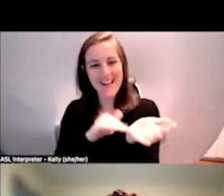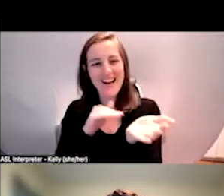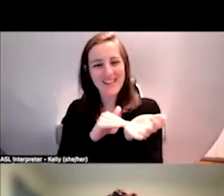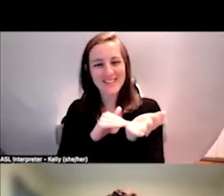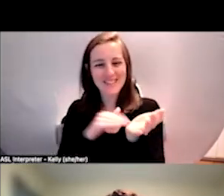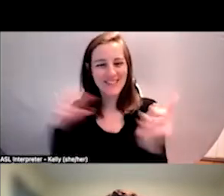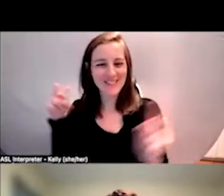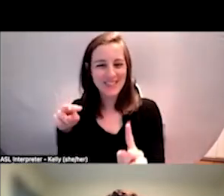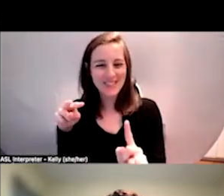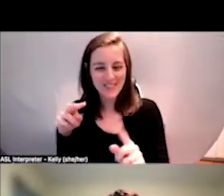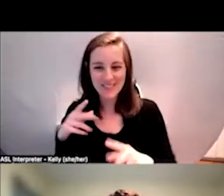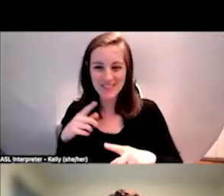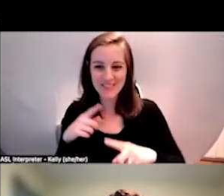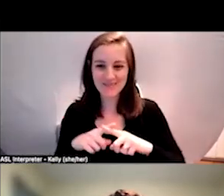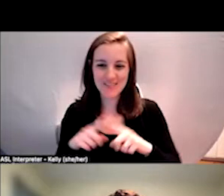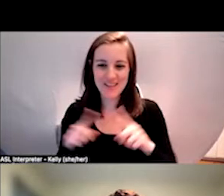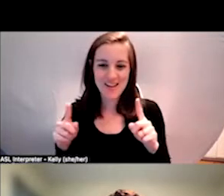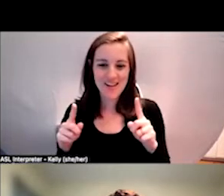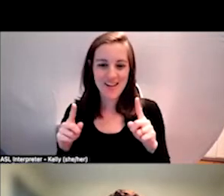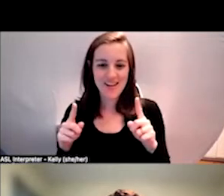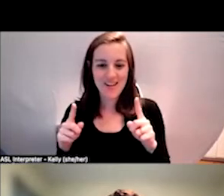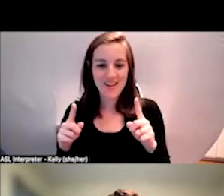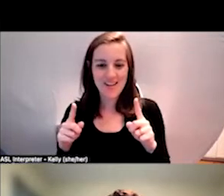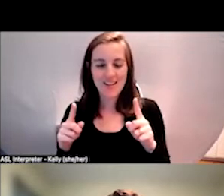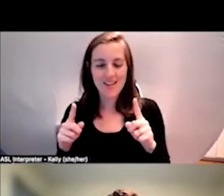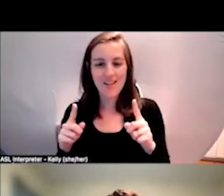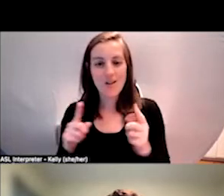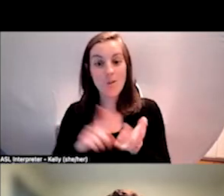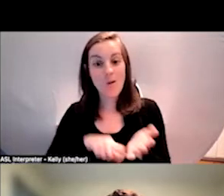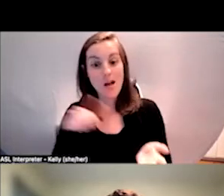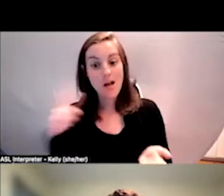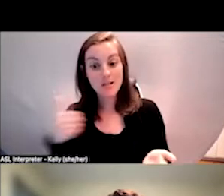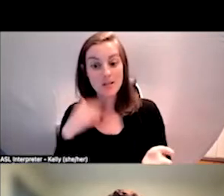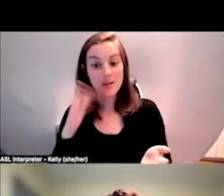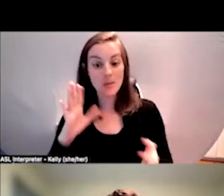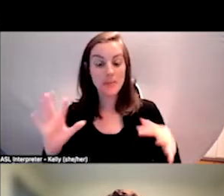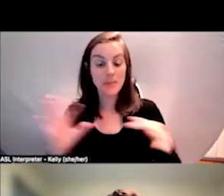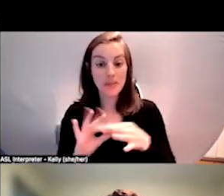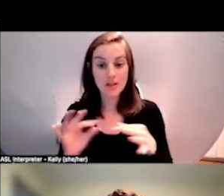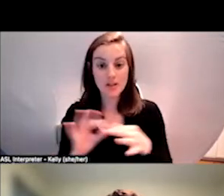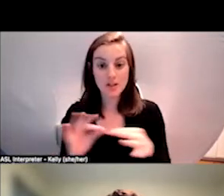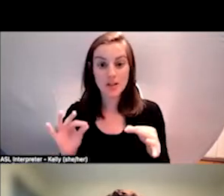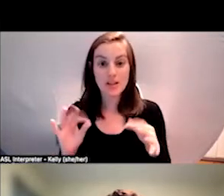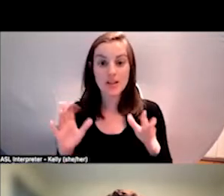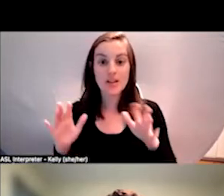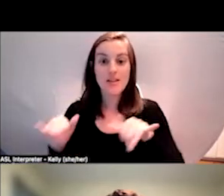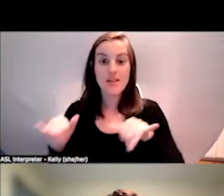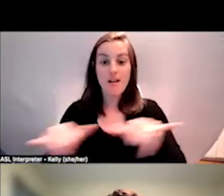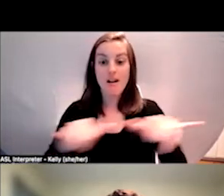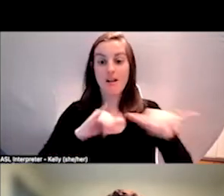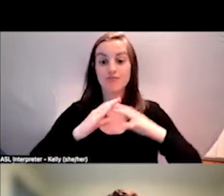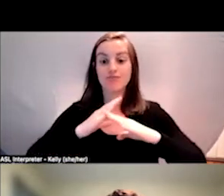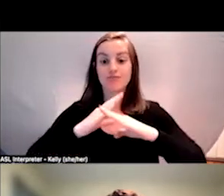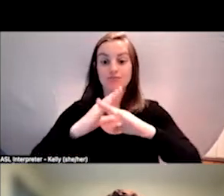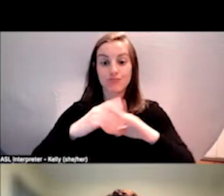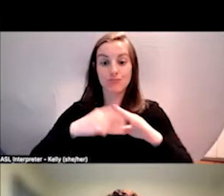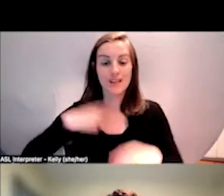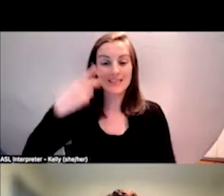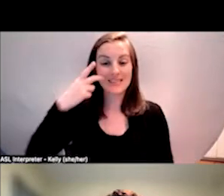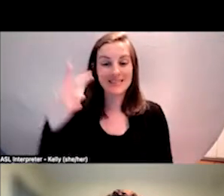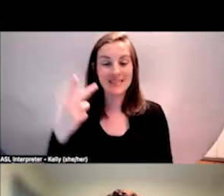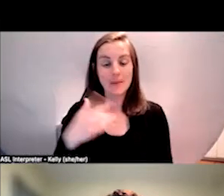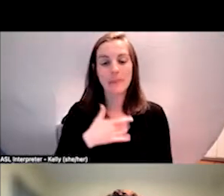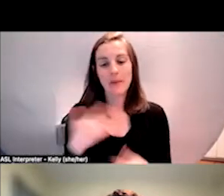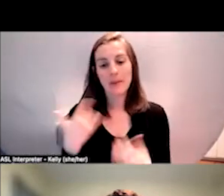but one other thing I will say is that a really common barrier I see is wait times to get